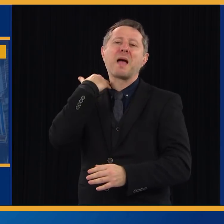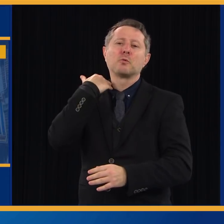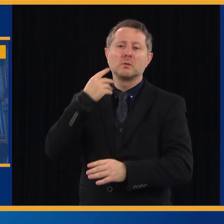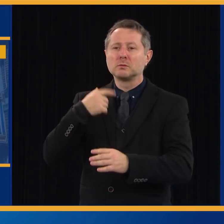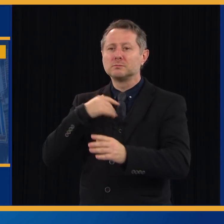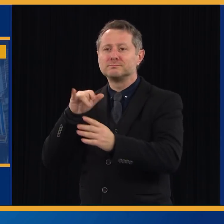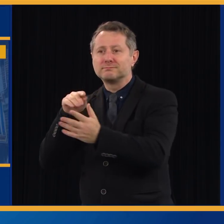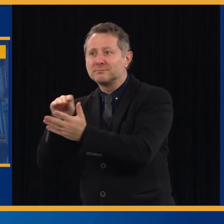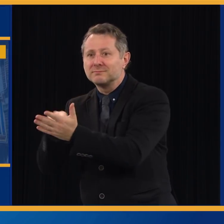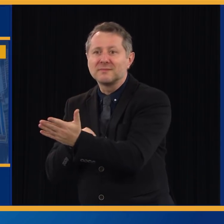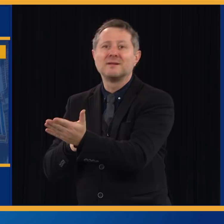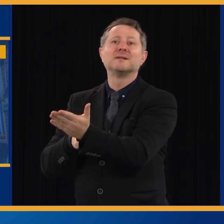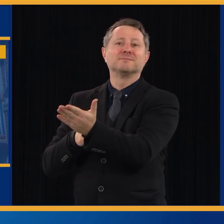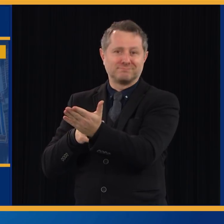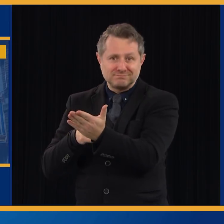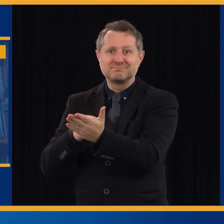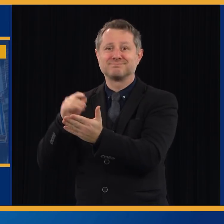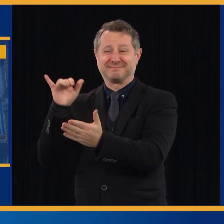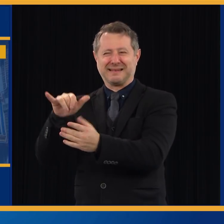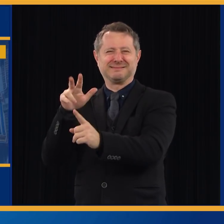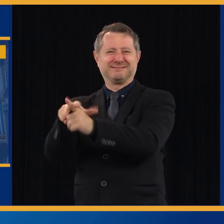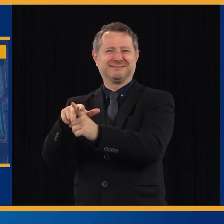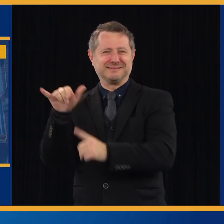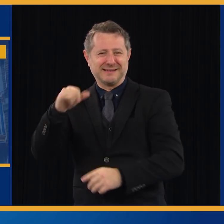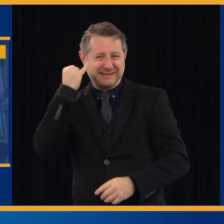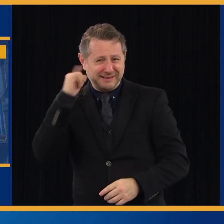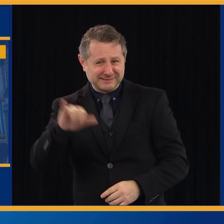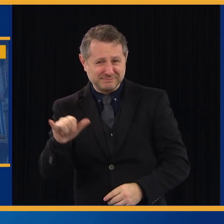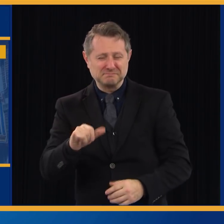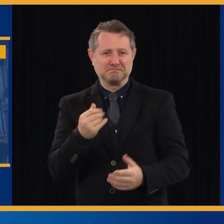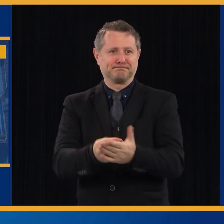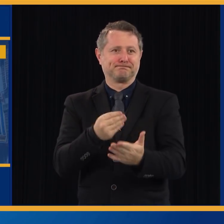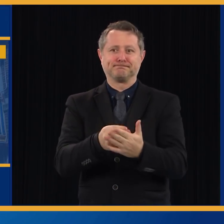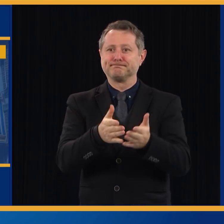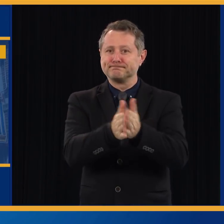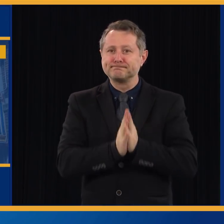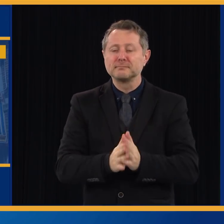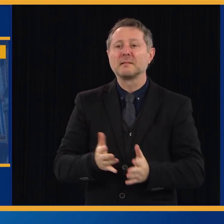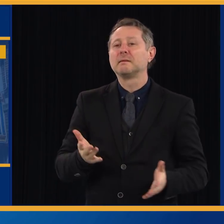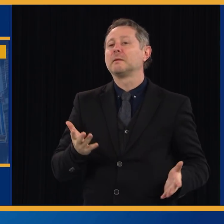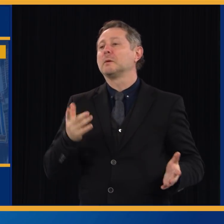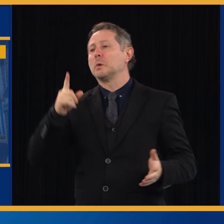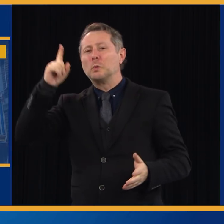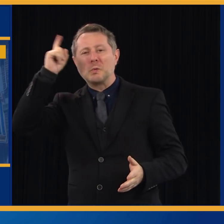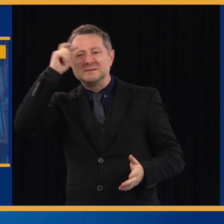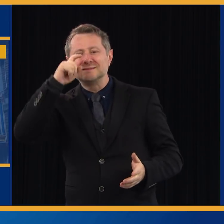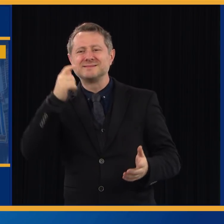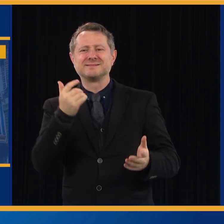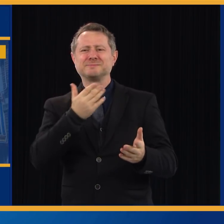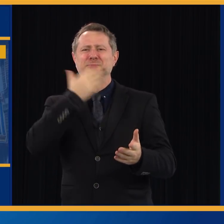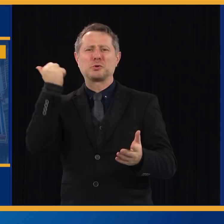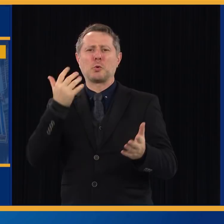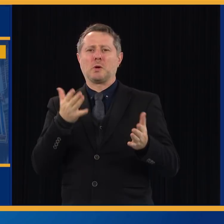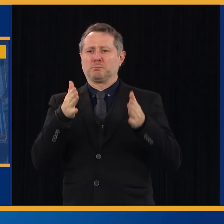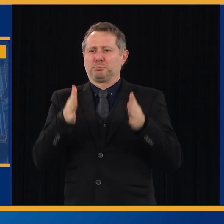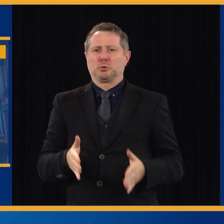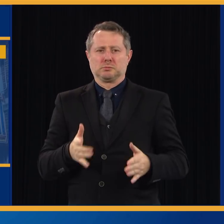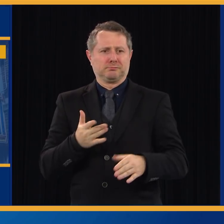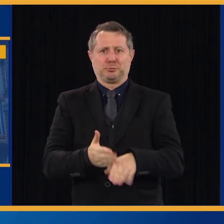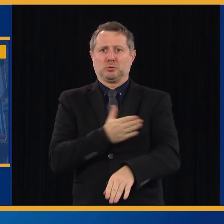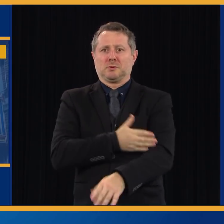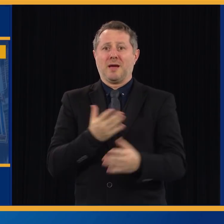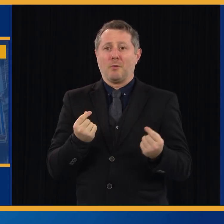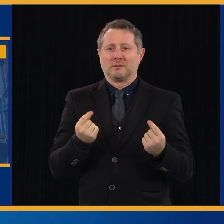wisdom to learn from the experience and be a better person for it. Michael Jordan documentary is